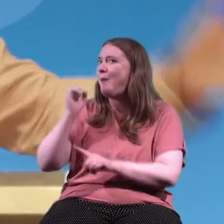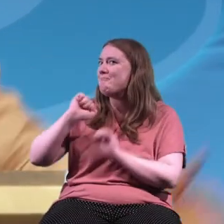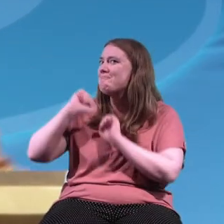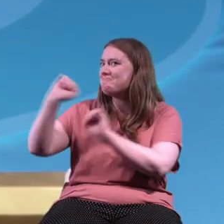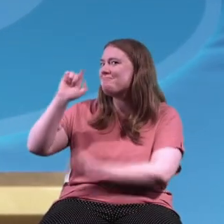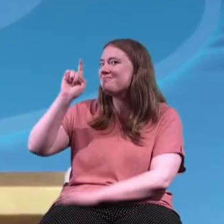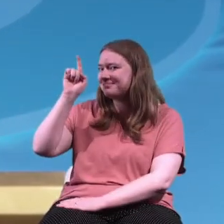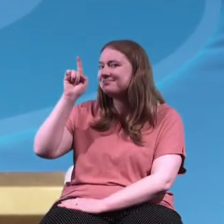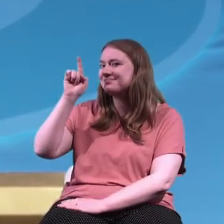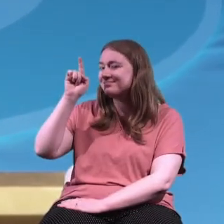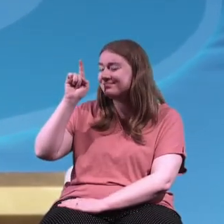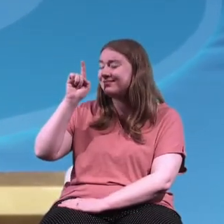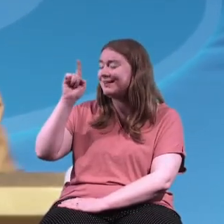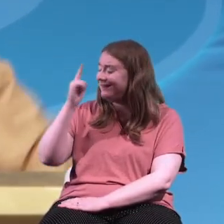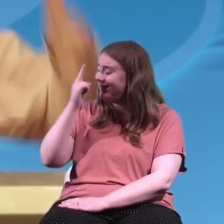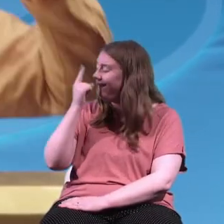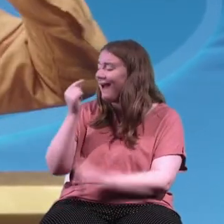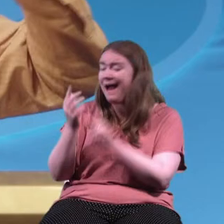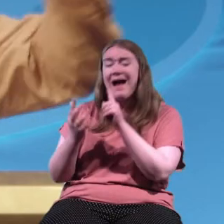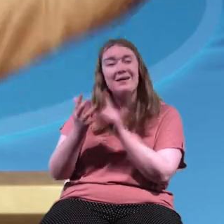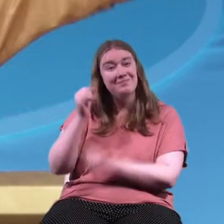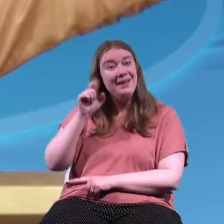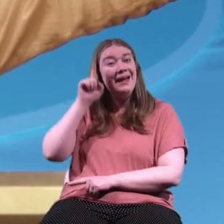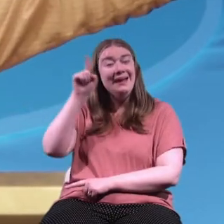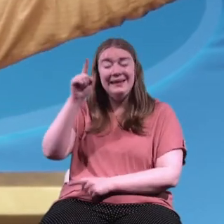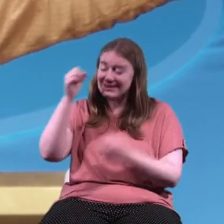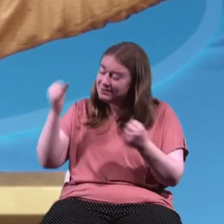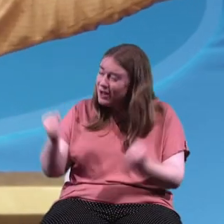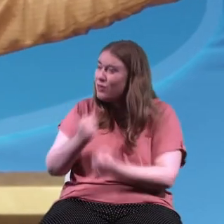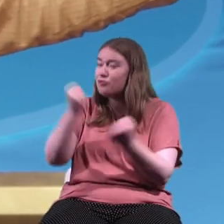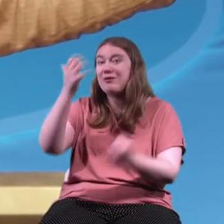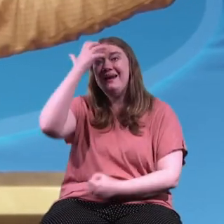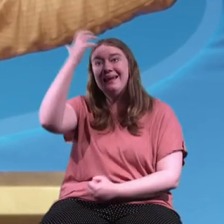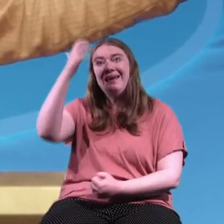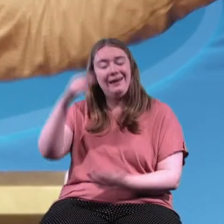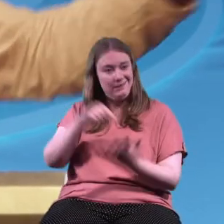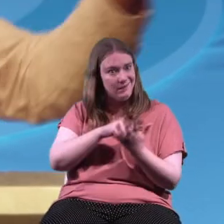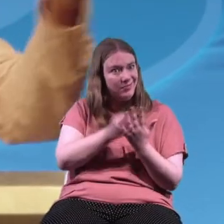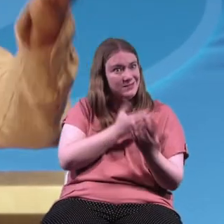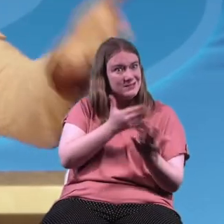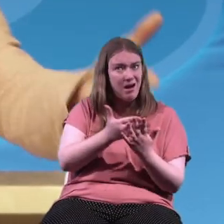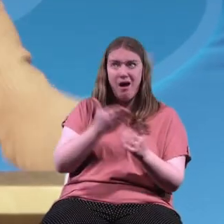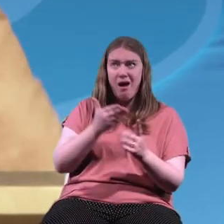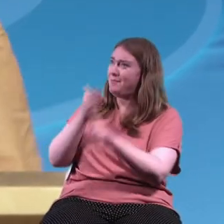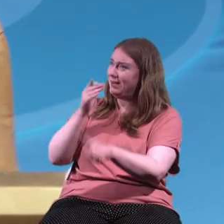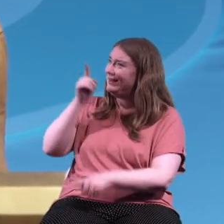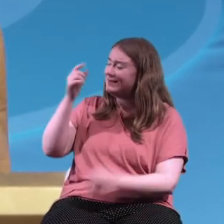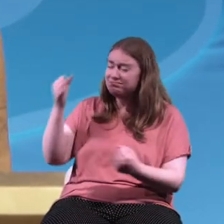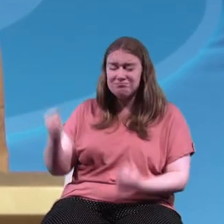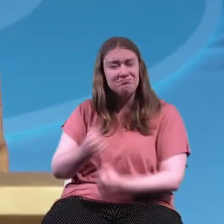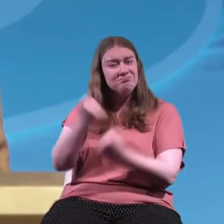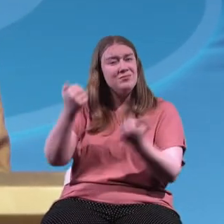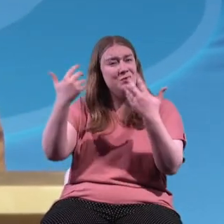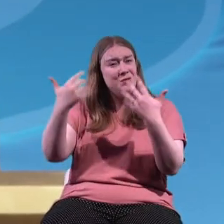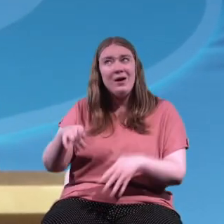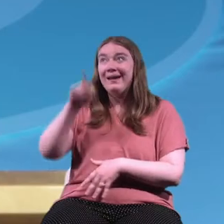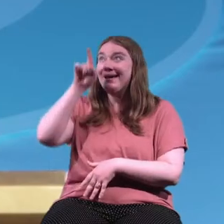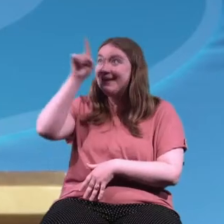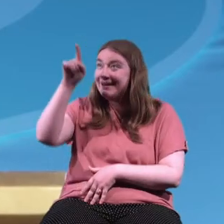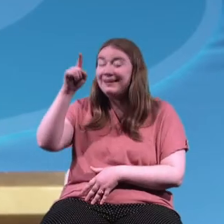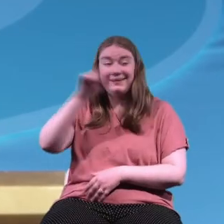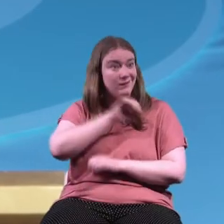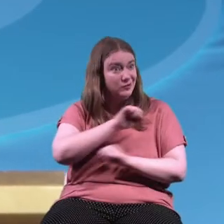God is good at his job. He is the great king, says the psalm, and he can bring order to your